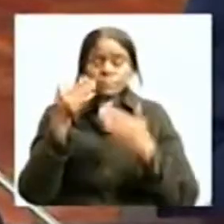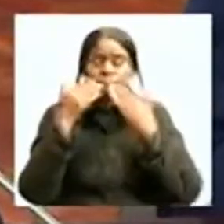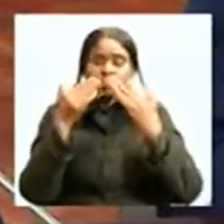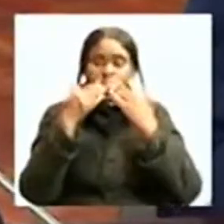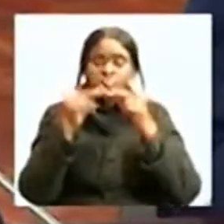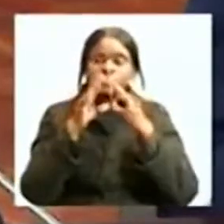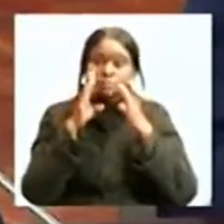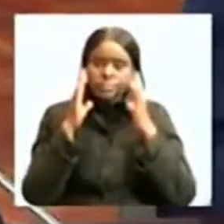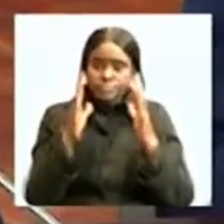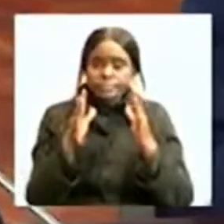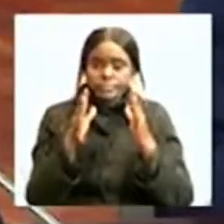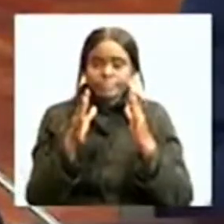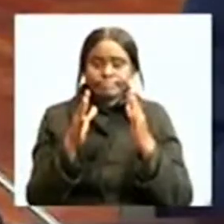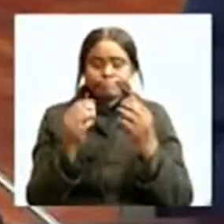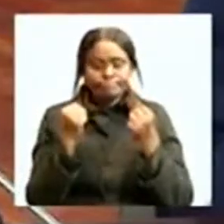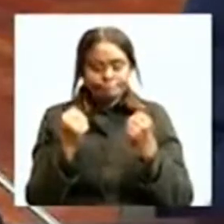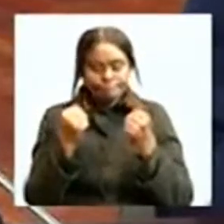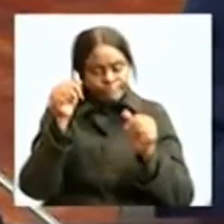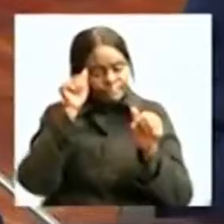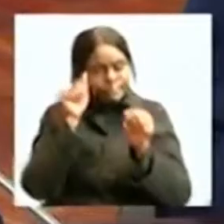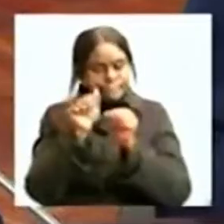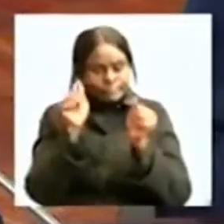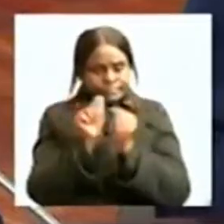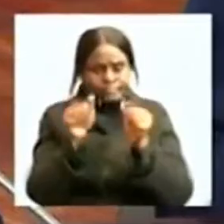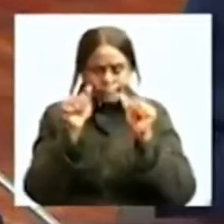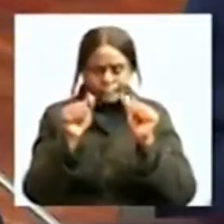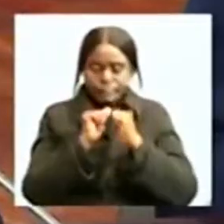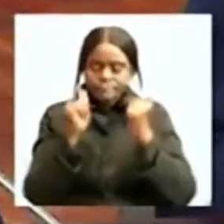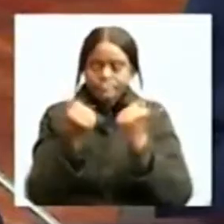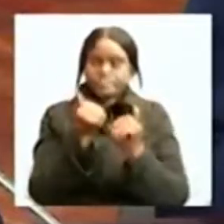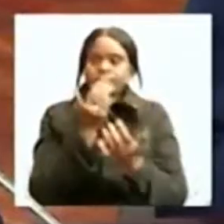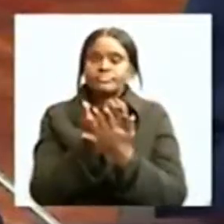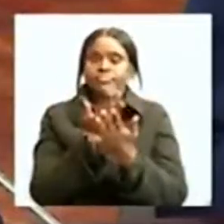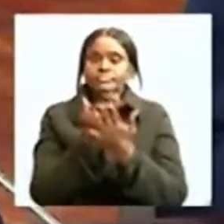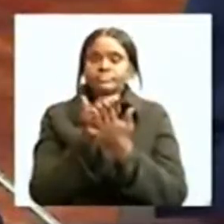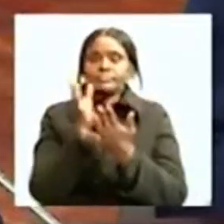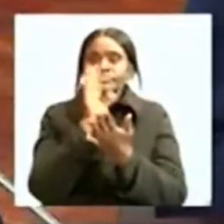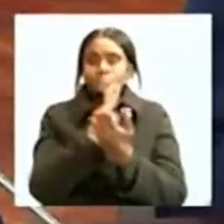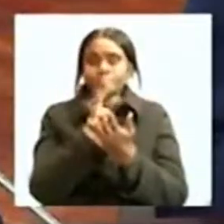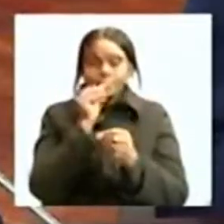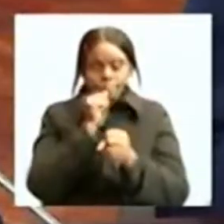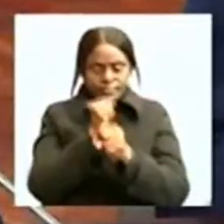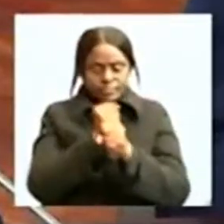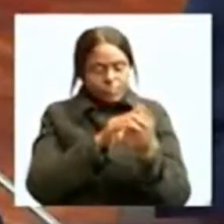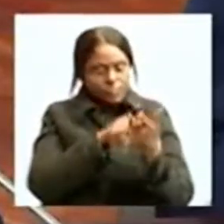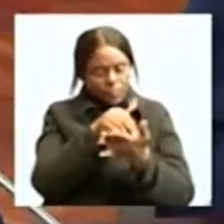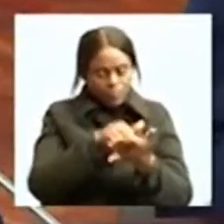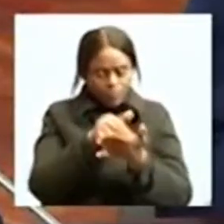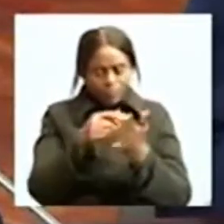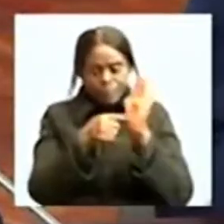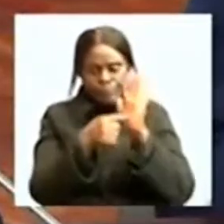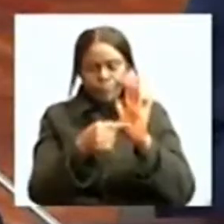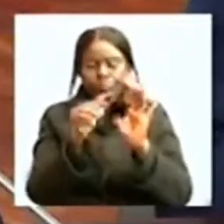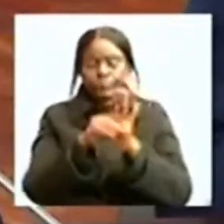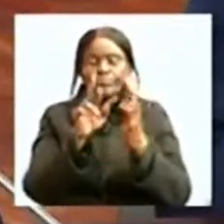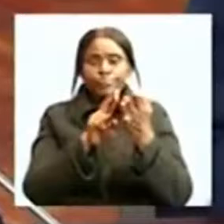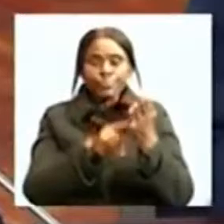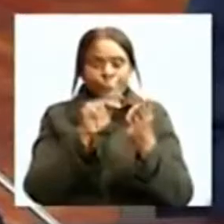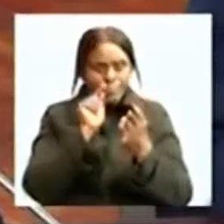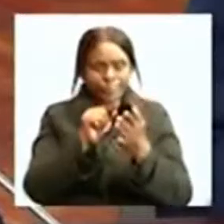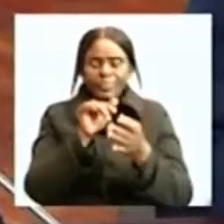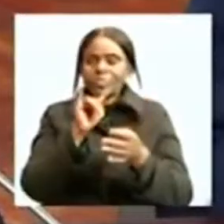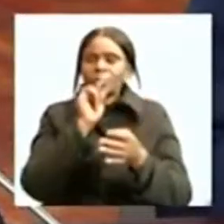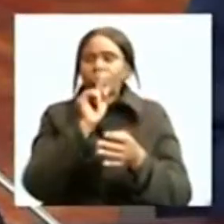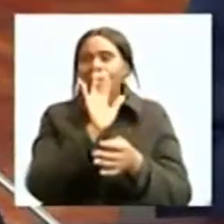appreciates and strongly agrees with the Auditor General's recommendation. The weaknesses highlighted in the report